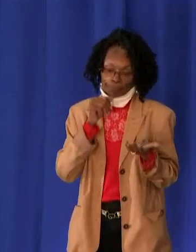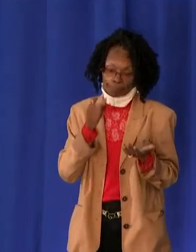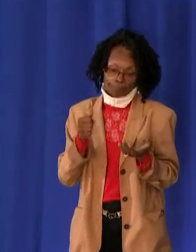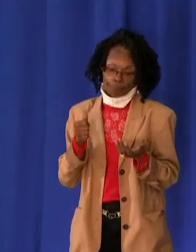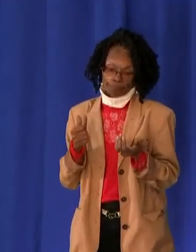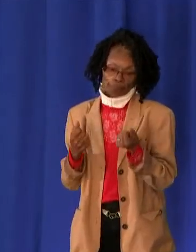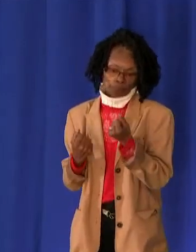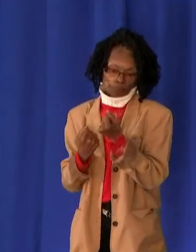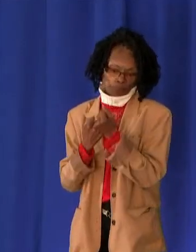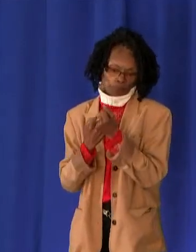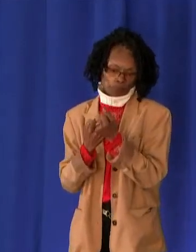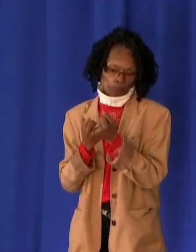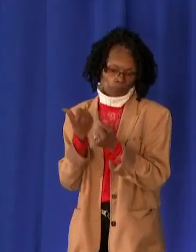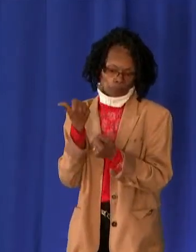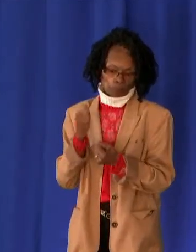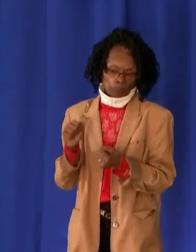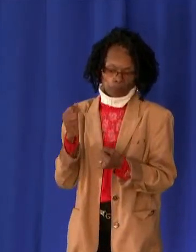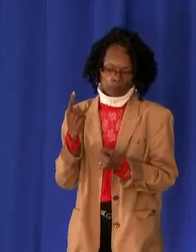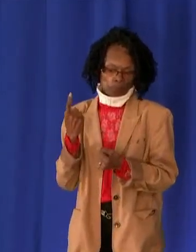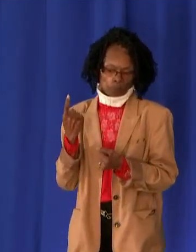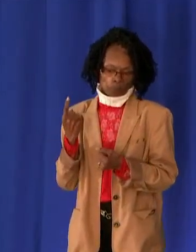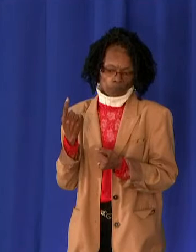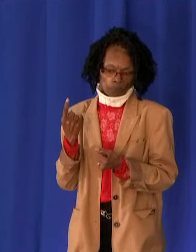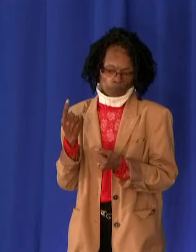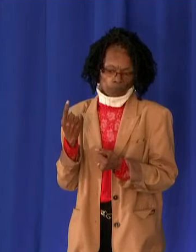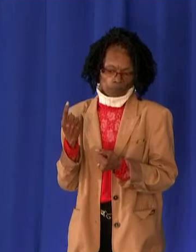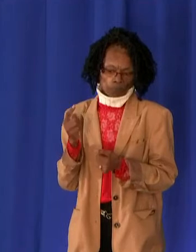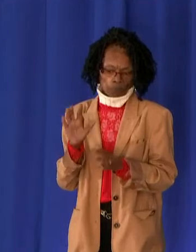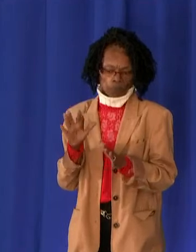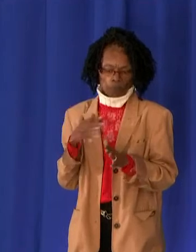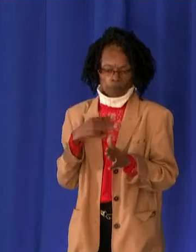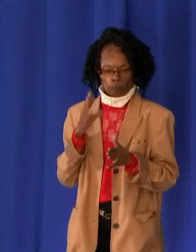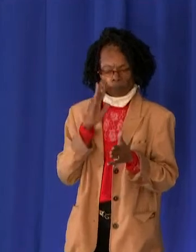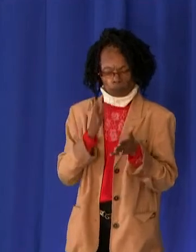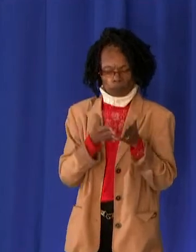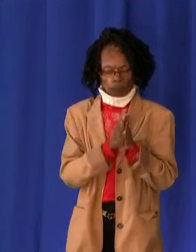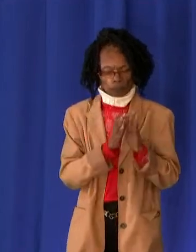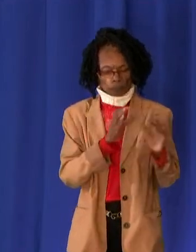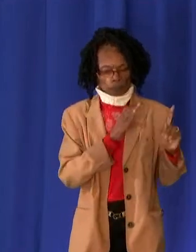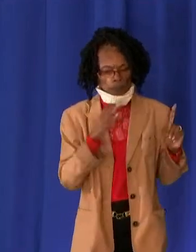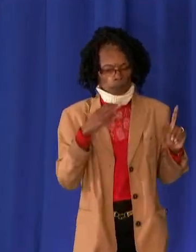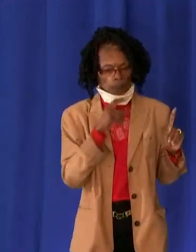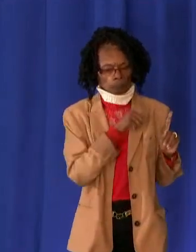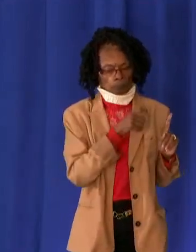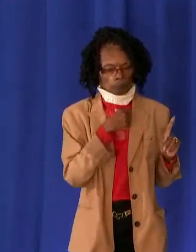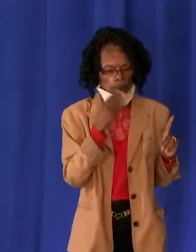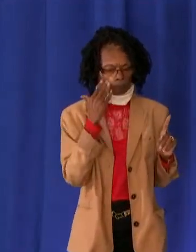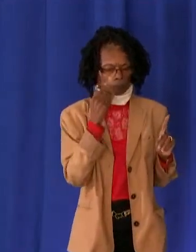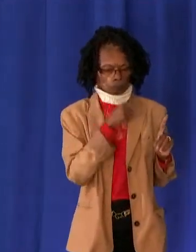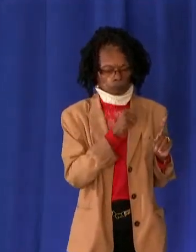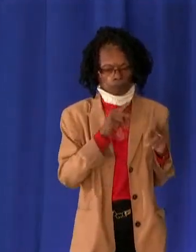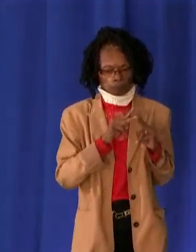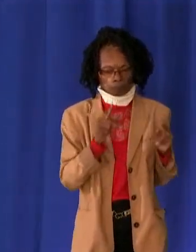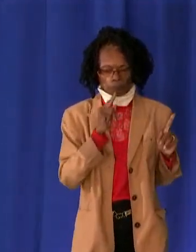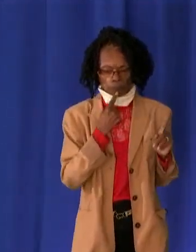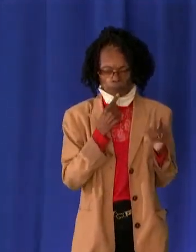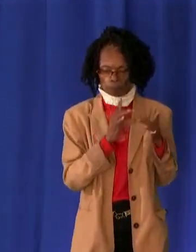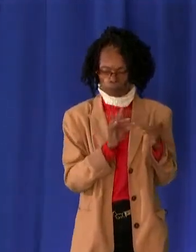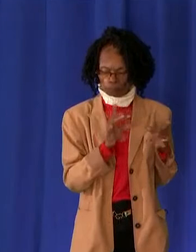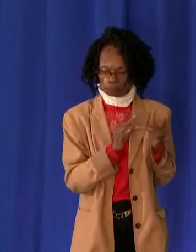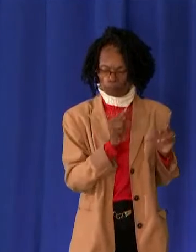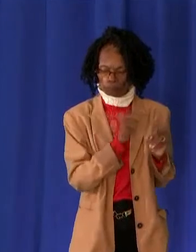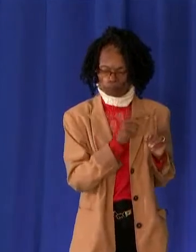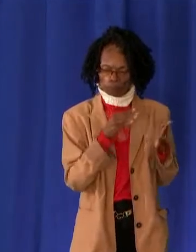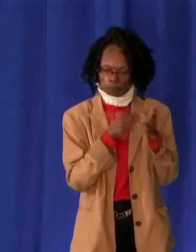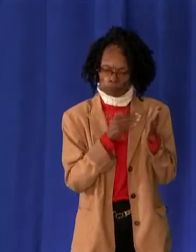be supportive of anybody not answering the Congress's questions, especially on matters as serious as